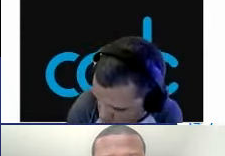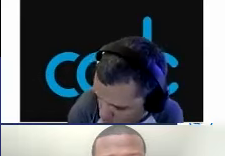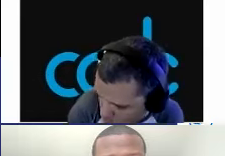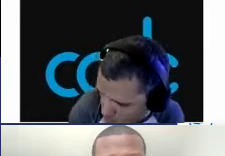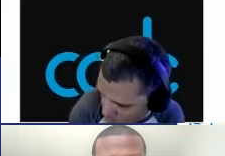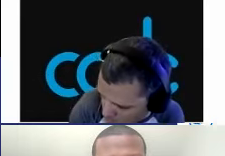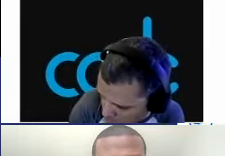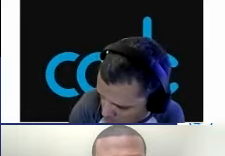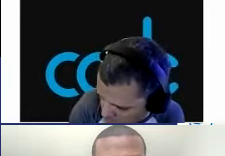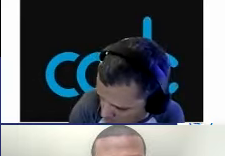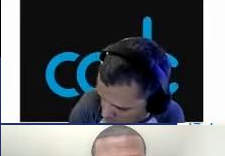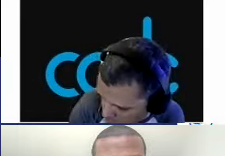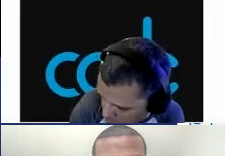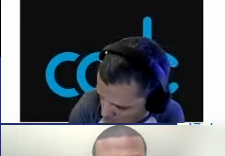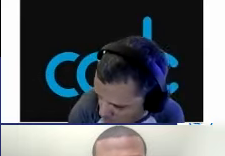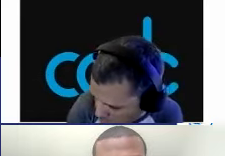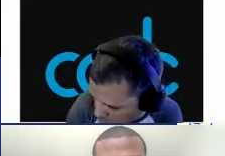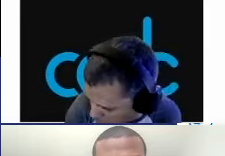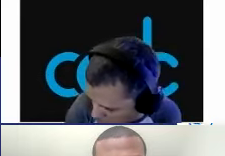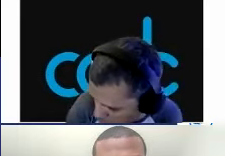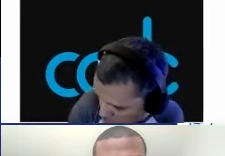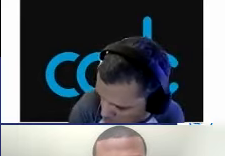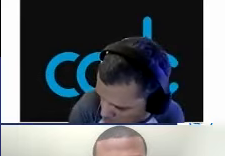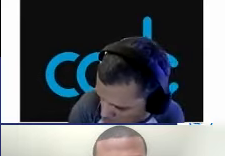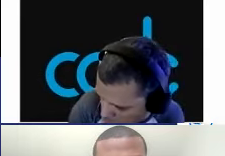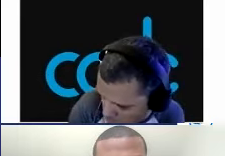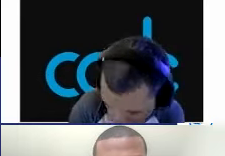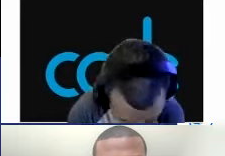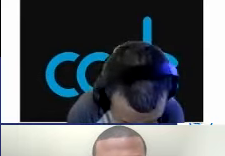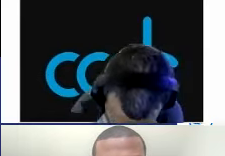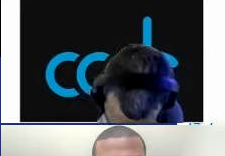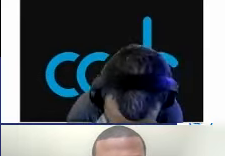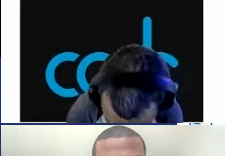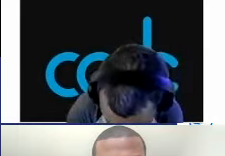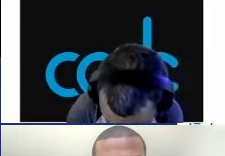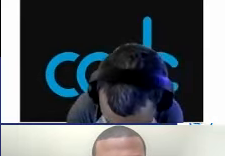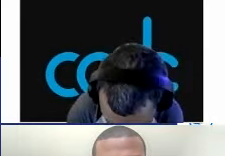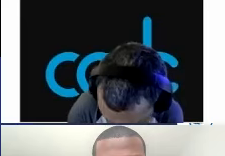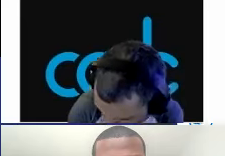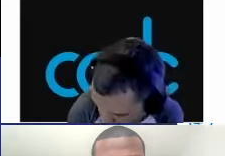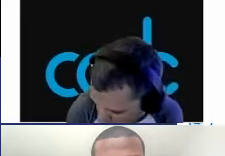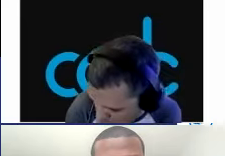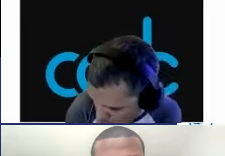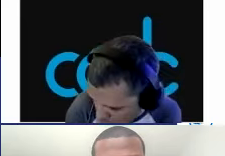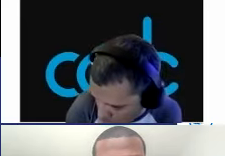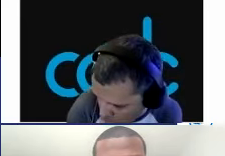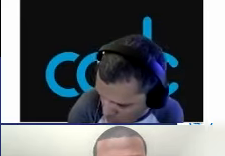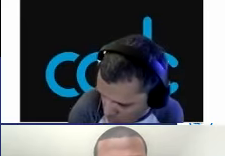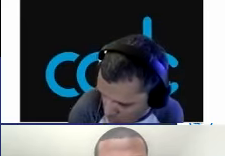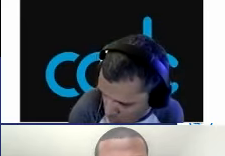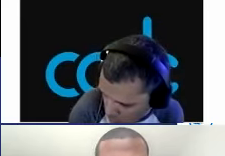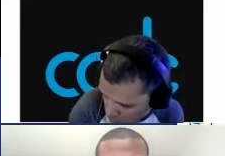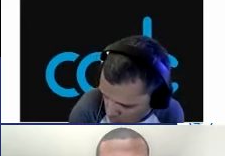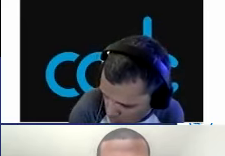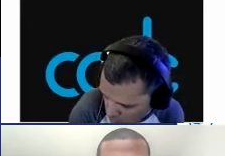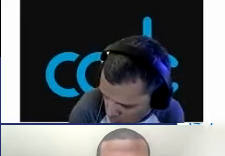available sometimes. And so because there's not peer-reviewed articles, the government can't consider them to be